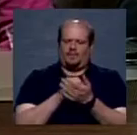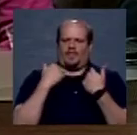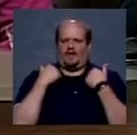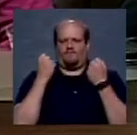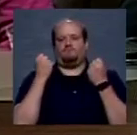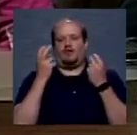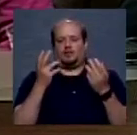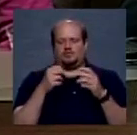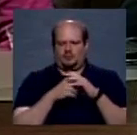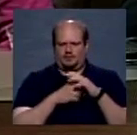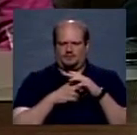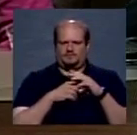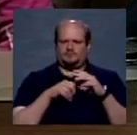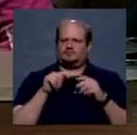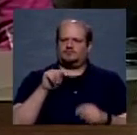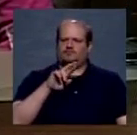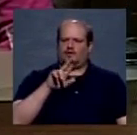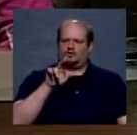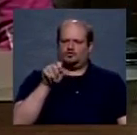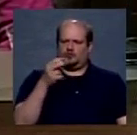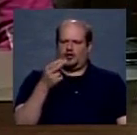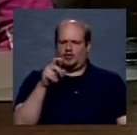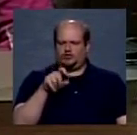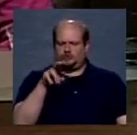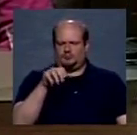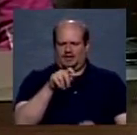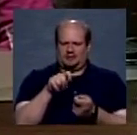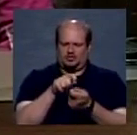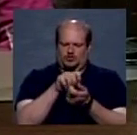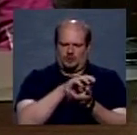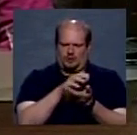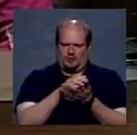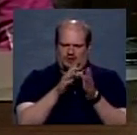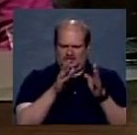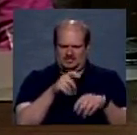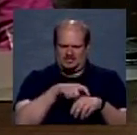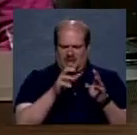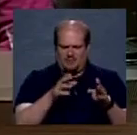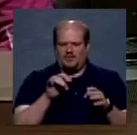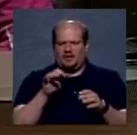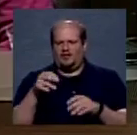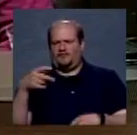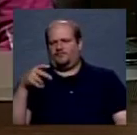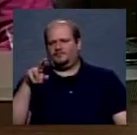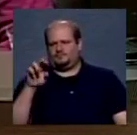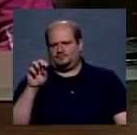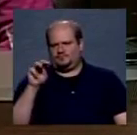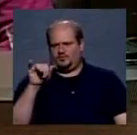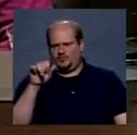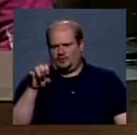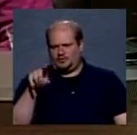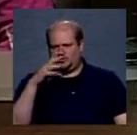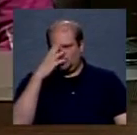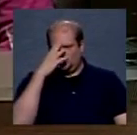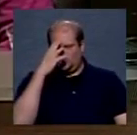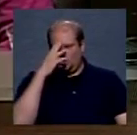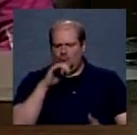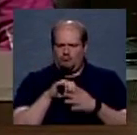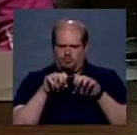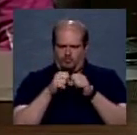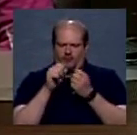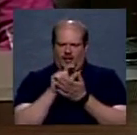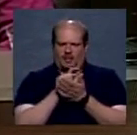So the trash should be a certain period. If it's a premise violation, as you know, we've